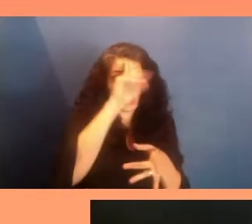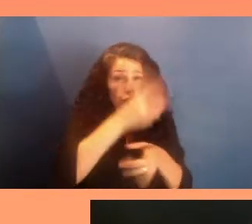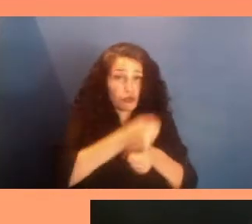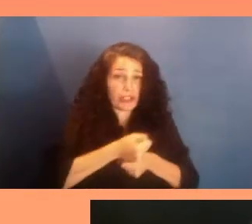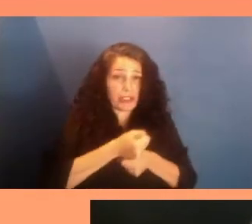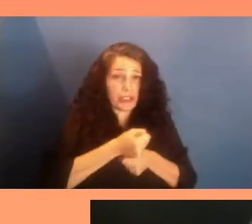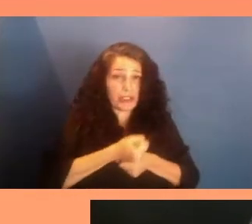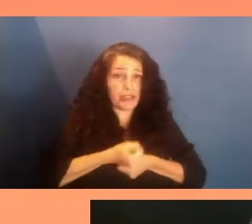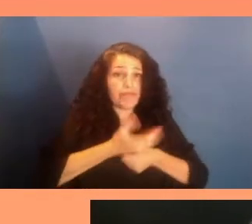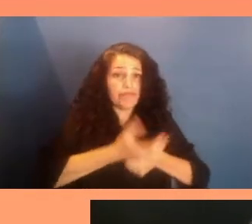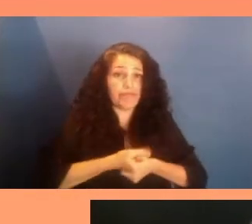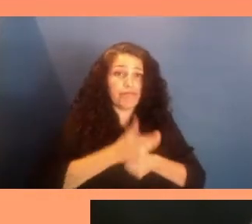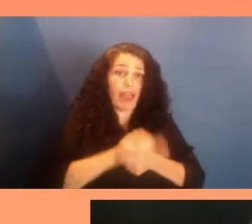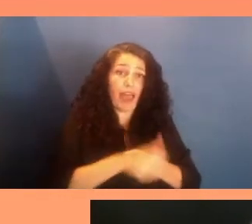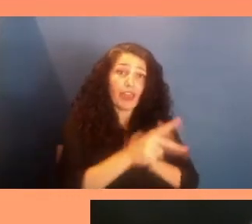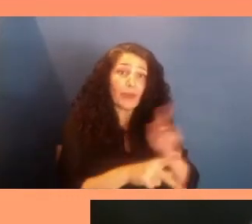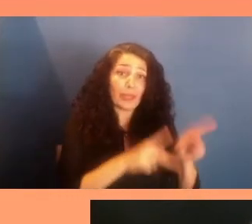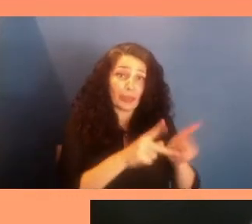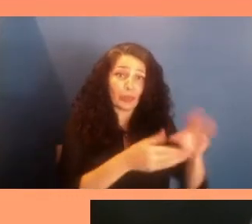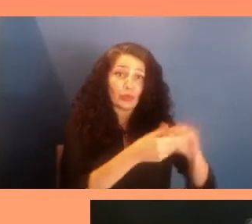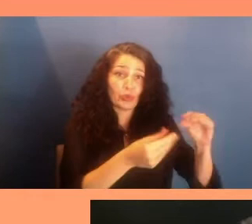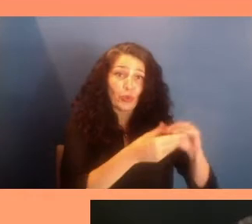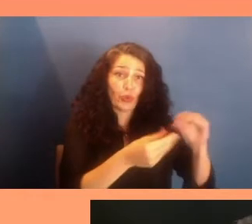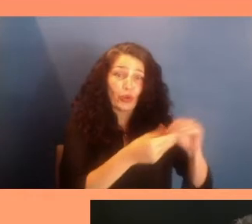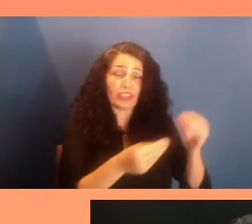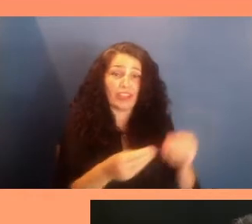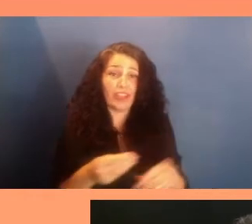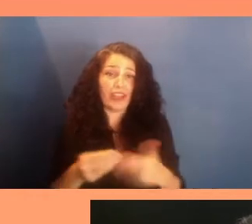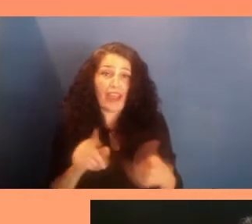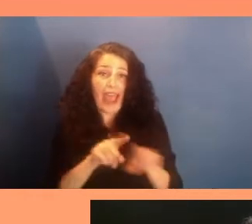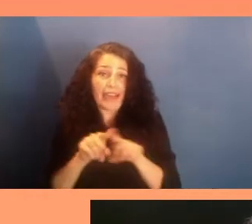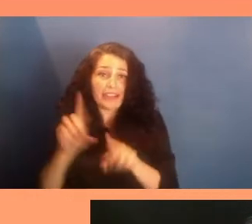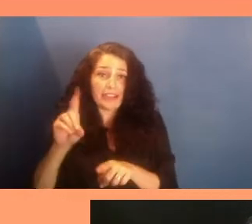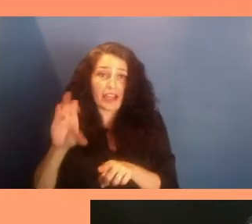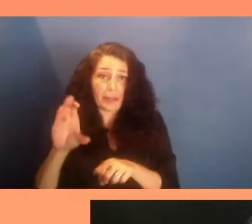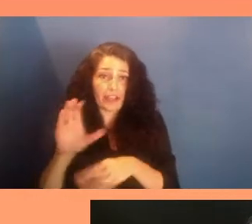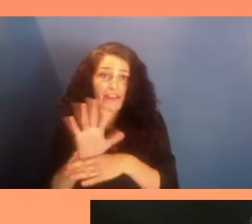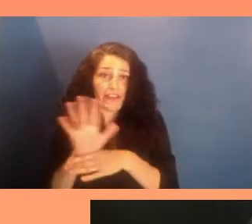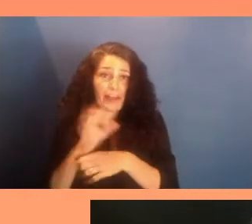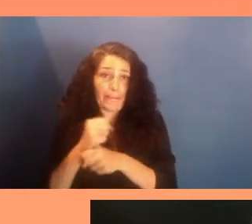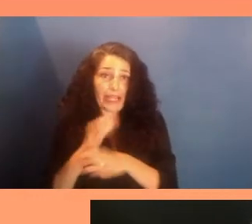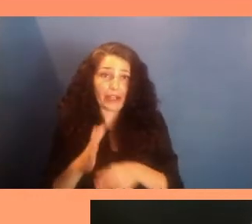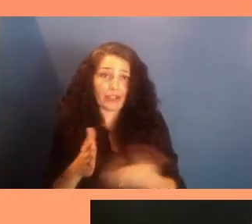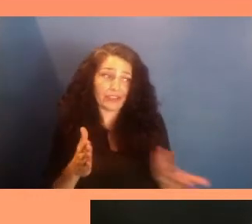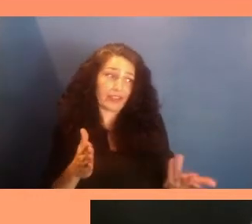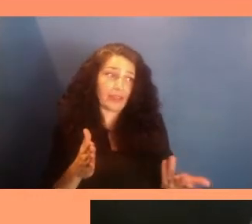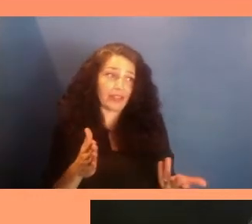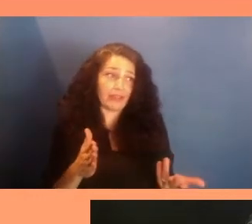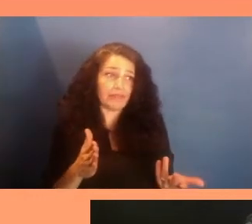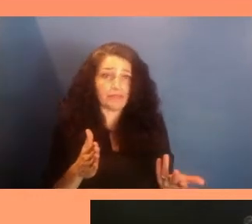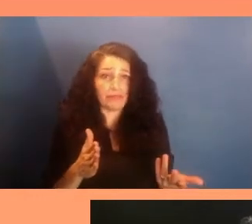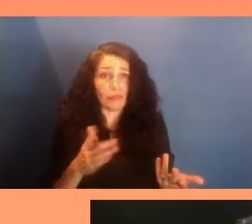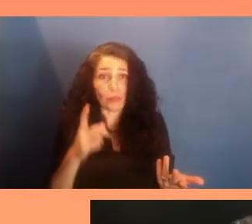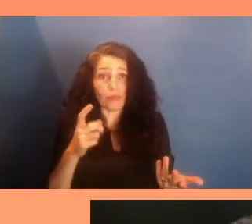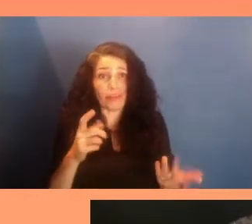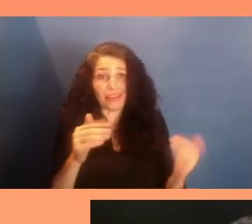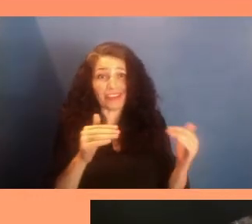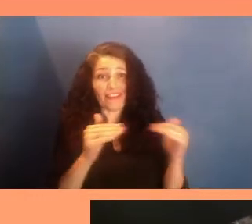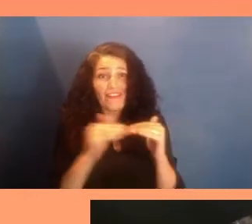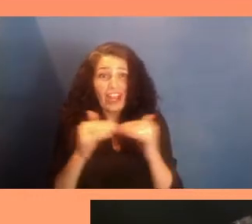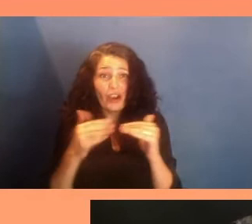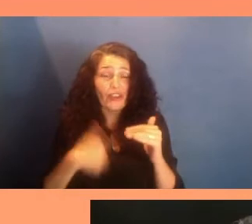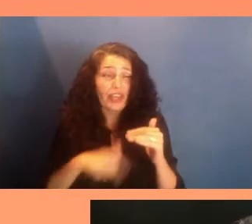that we do as documentary filmmakers, that for us to not do that is really, unjust, and I think I've always